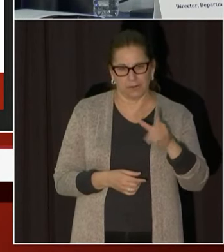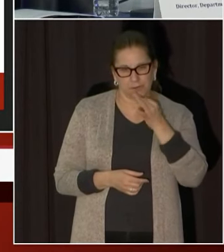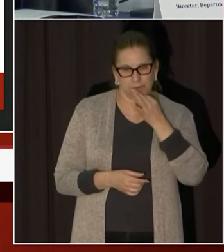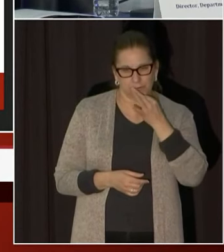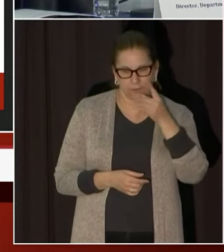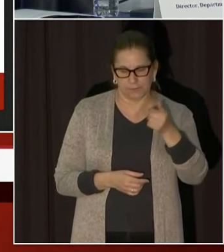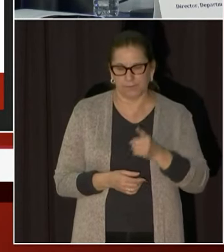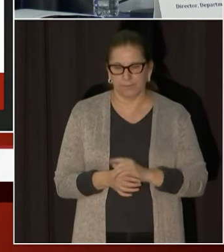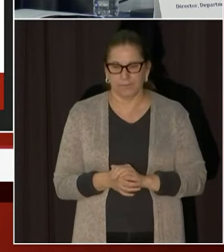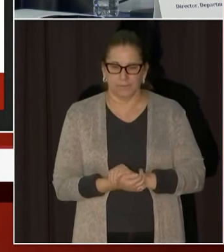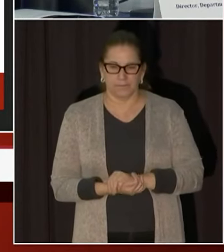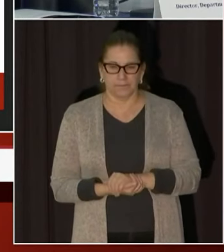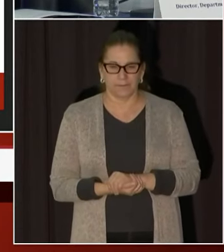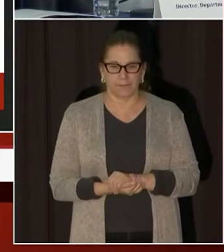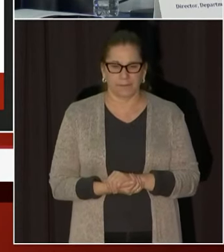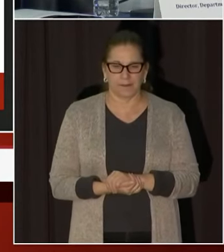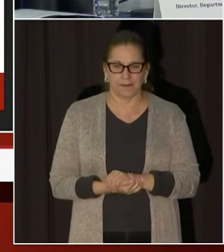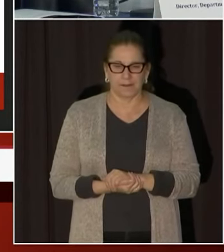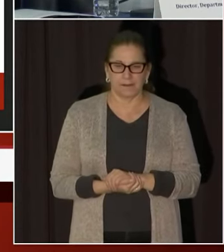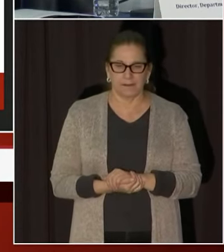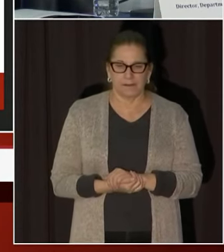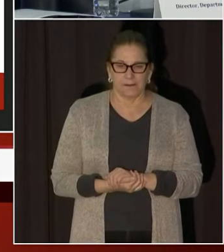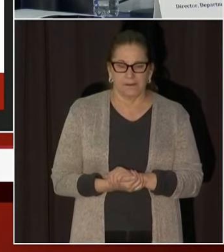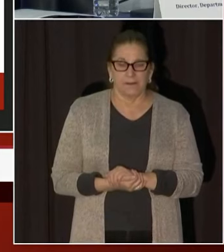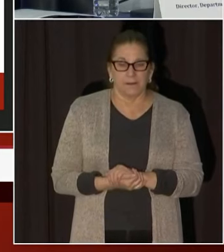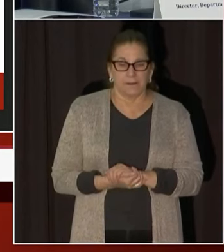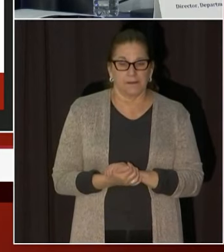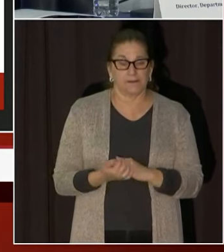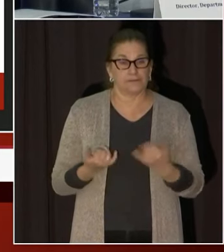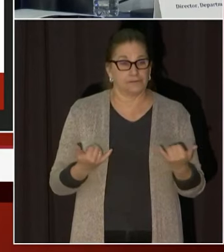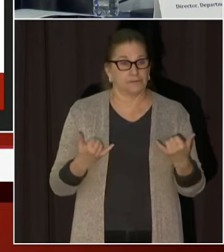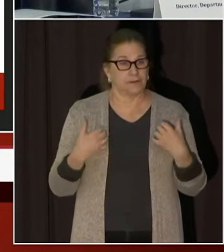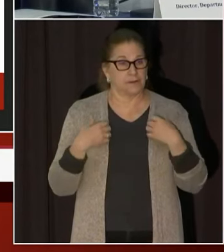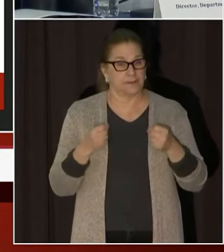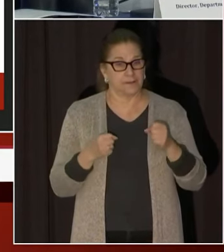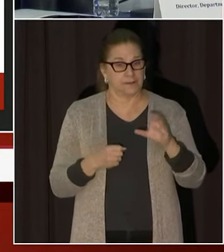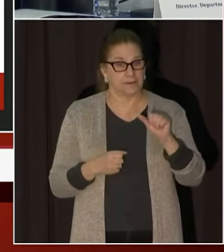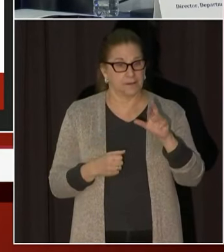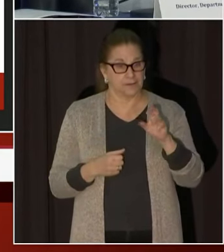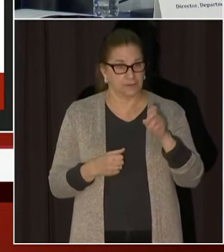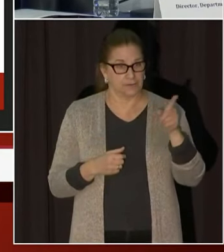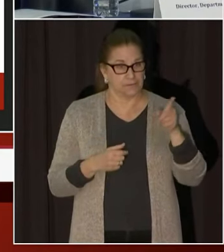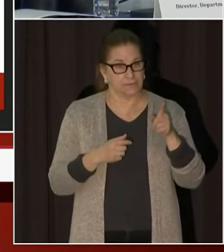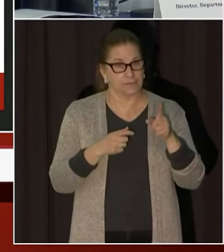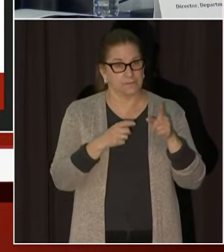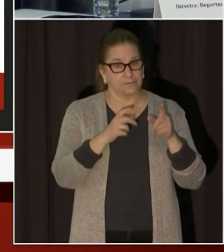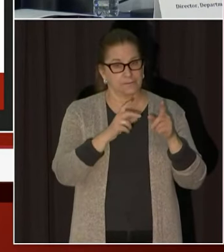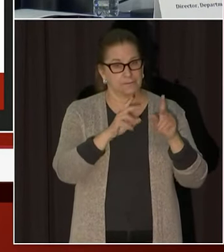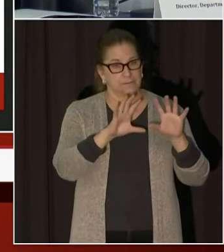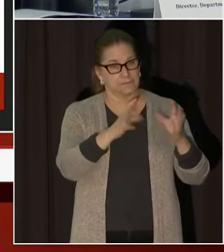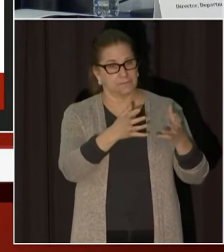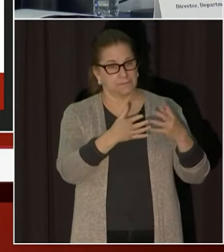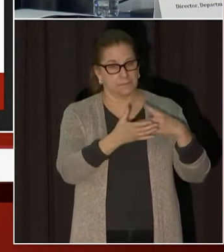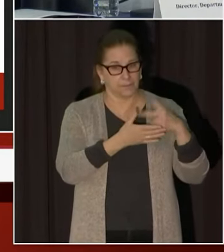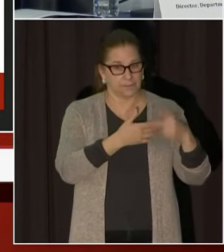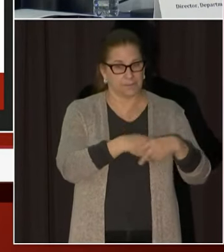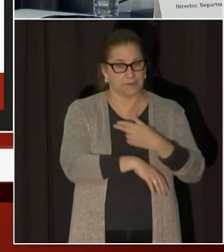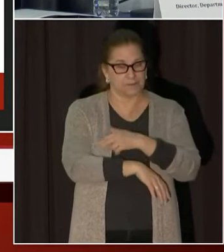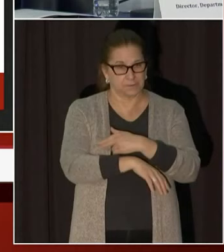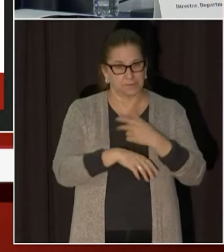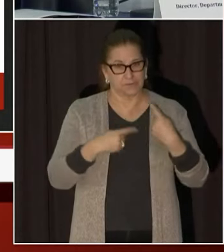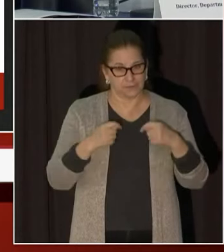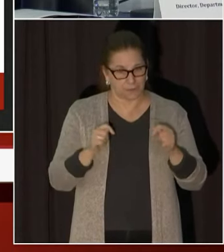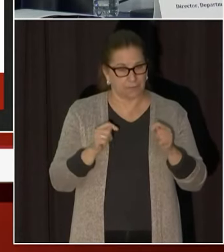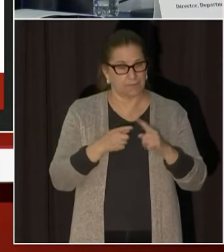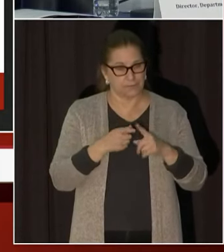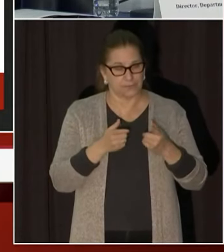These studies are not making a distinction between that. The medical examiners across the country are not making a distinction